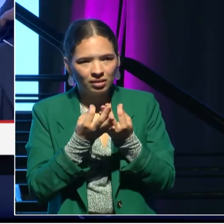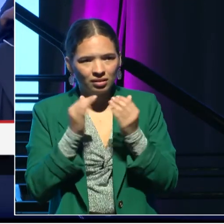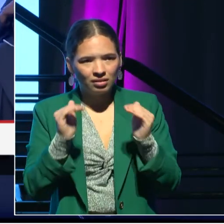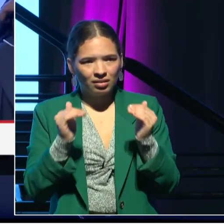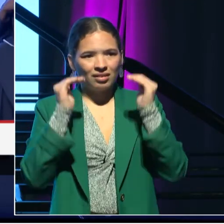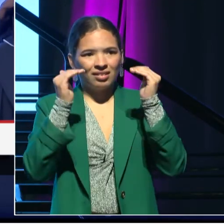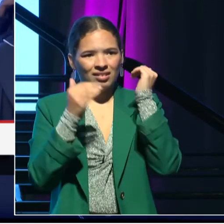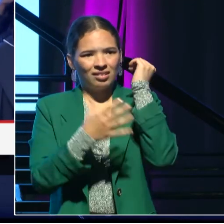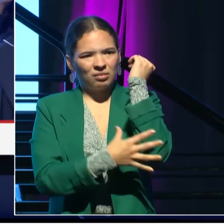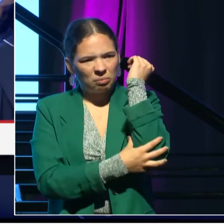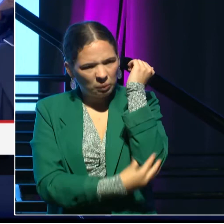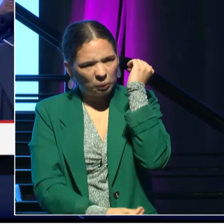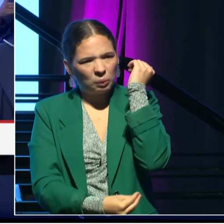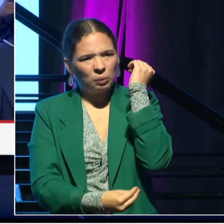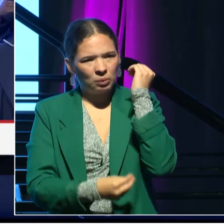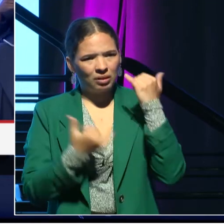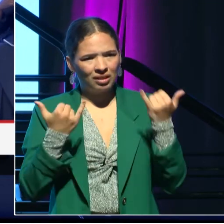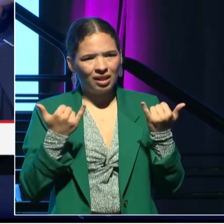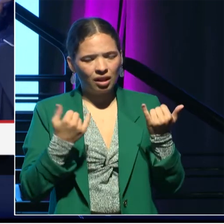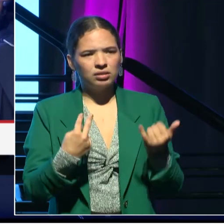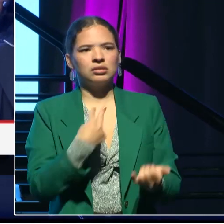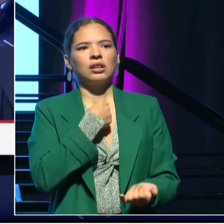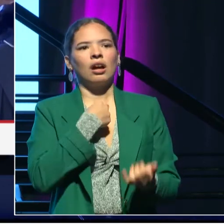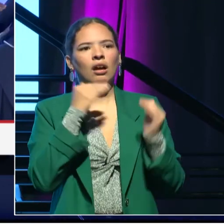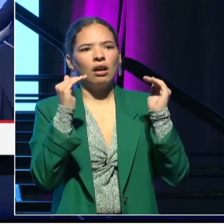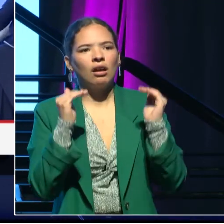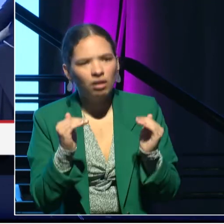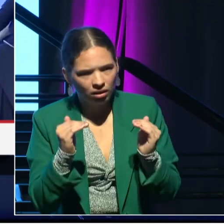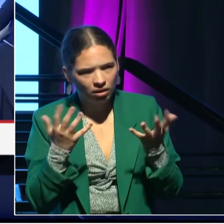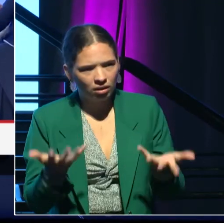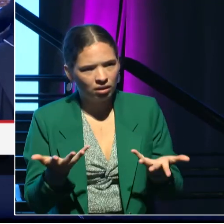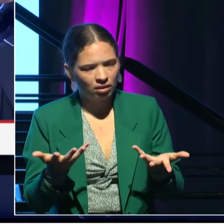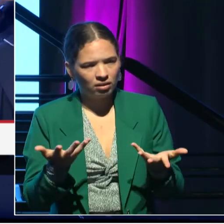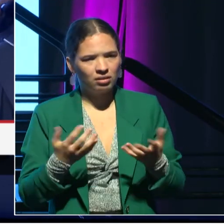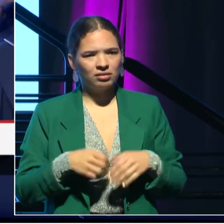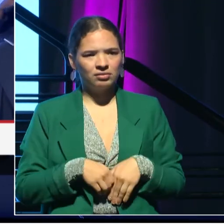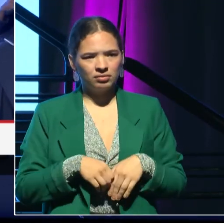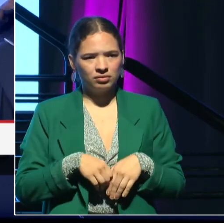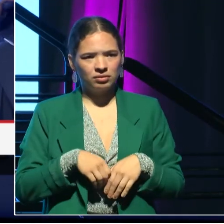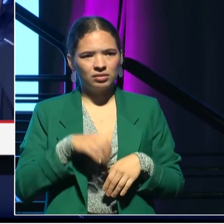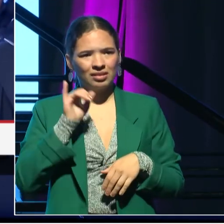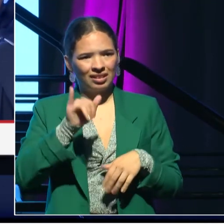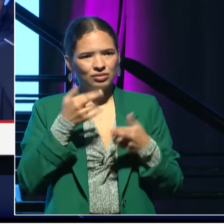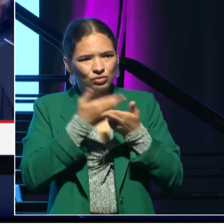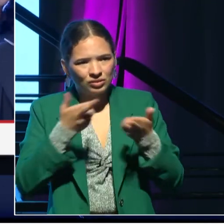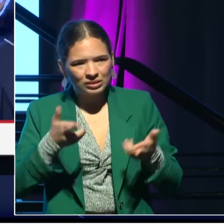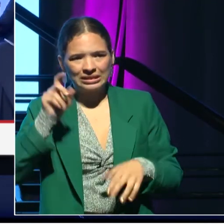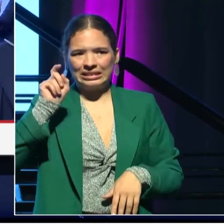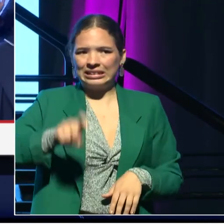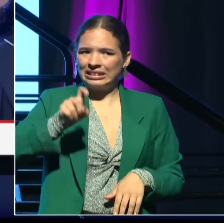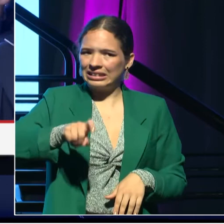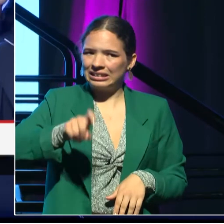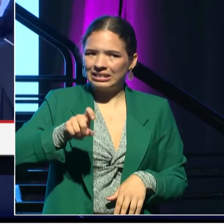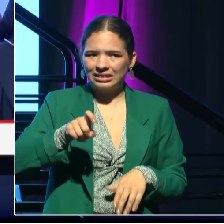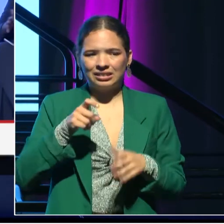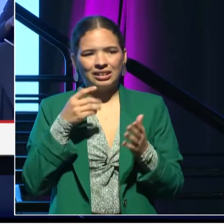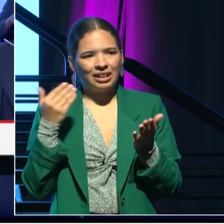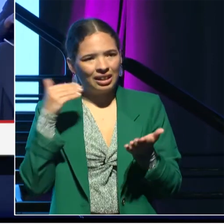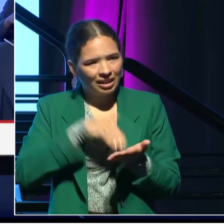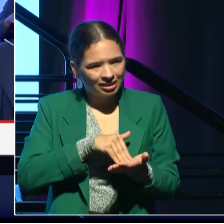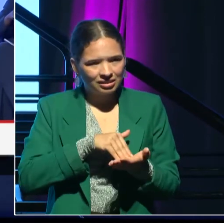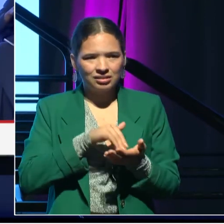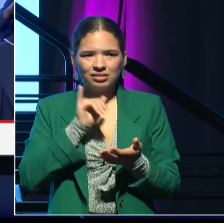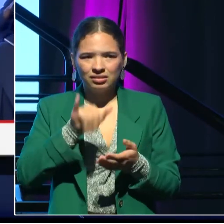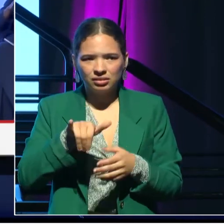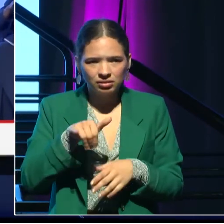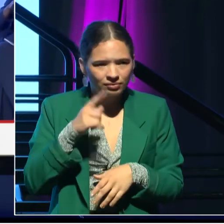in positions to be able to make these decisions so that we can get the resources that we need. So again, kudos to everyone on